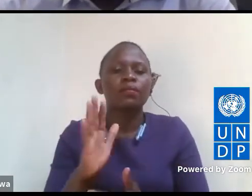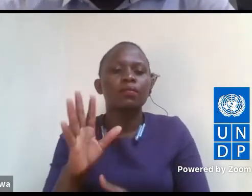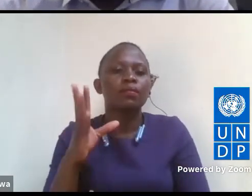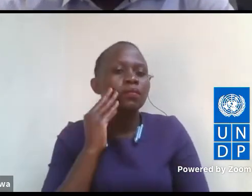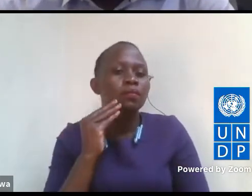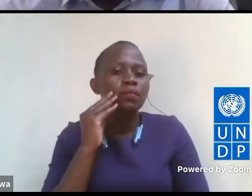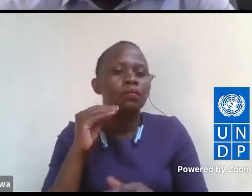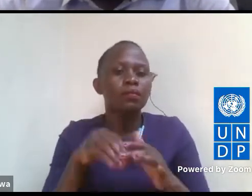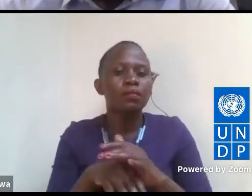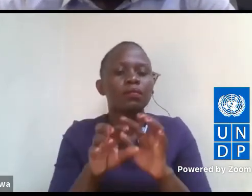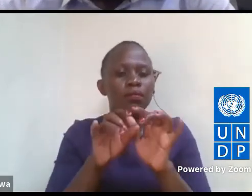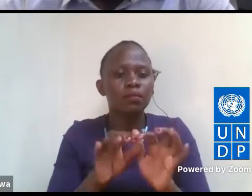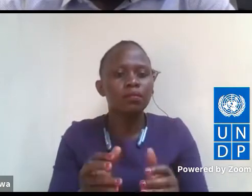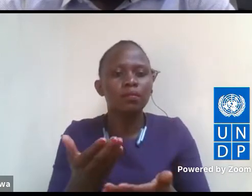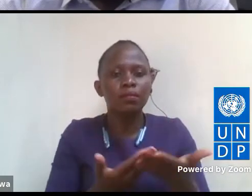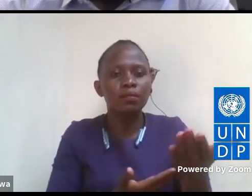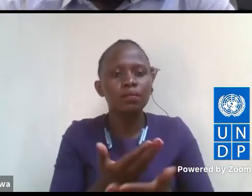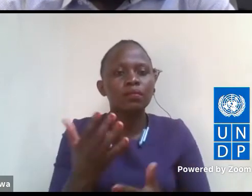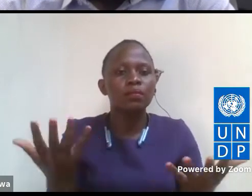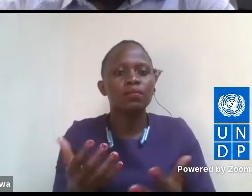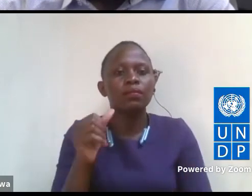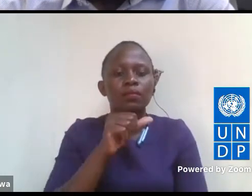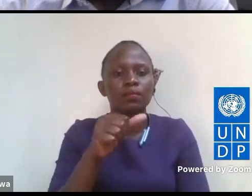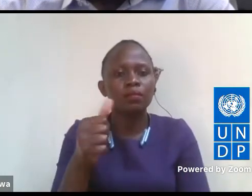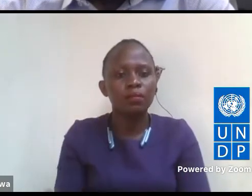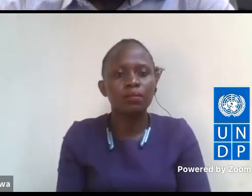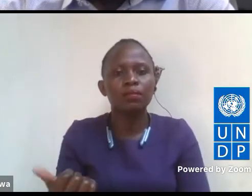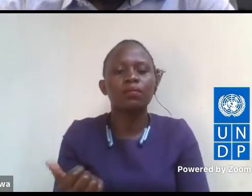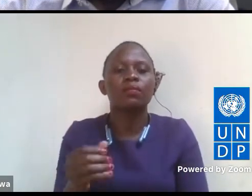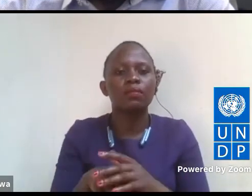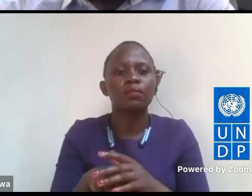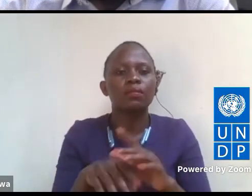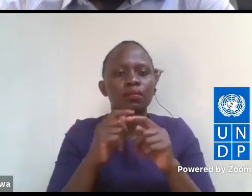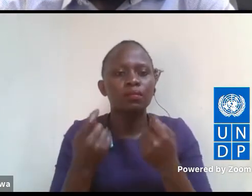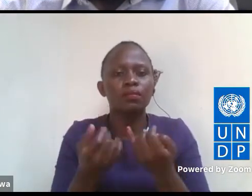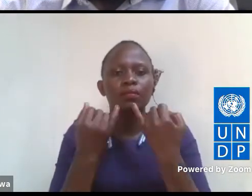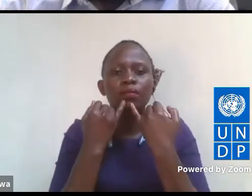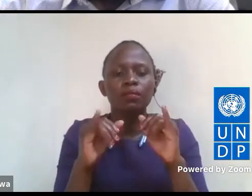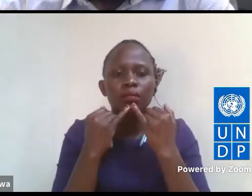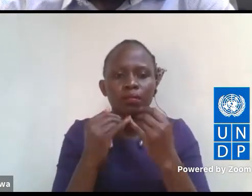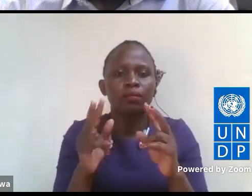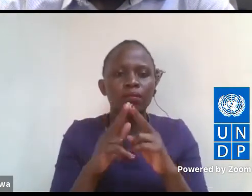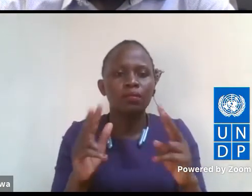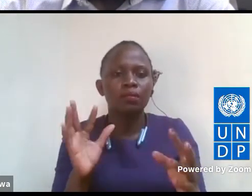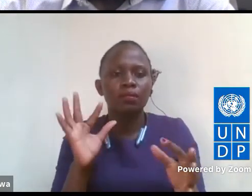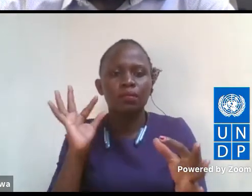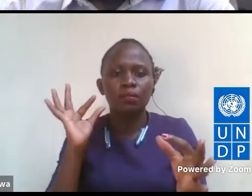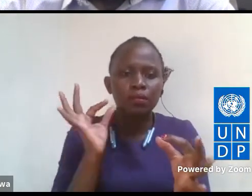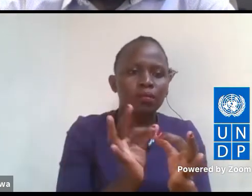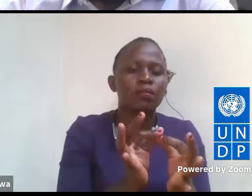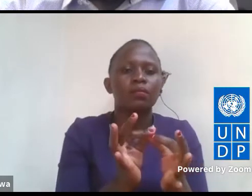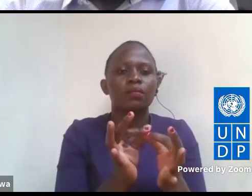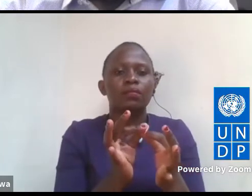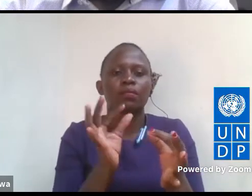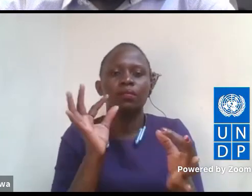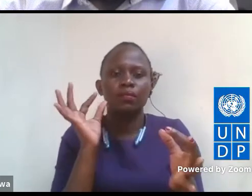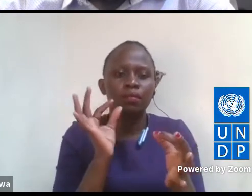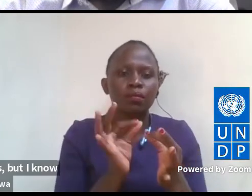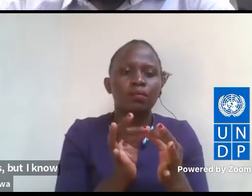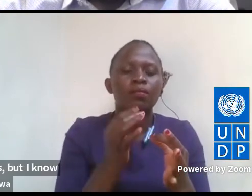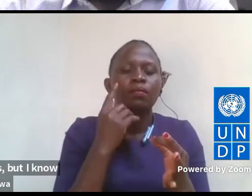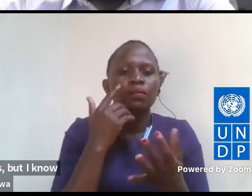others. In terms of information, it's very specific, inward looking for sectors. But I